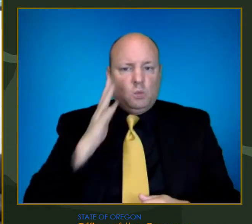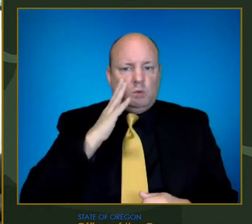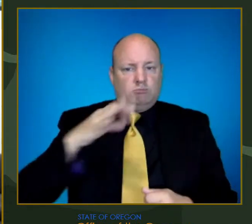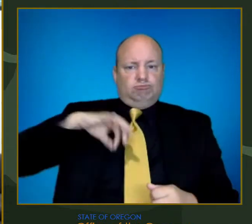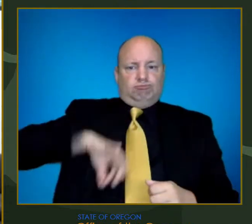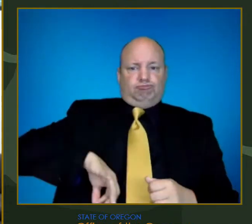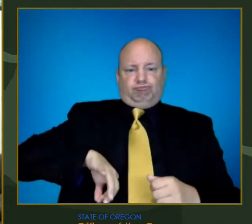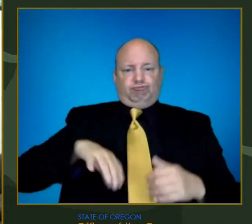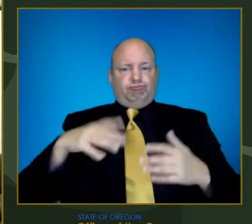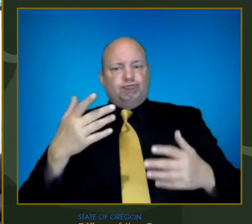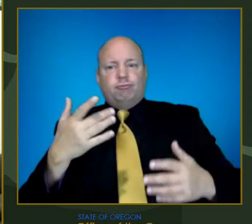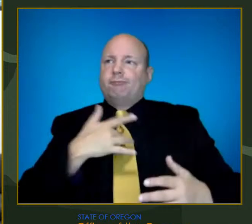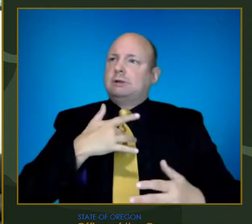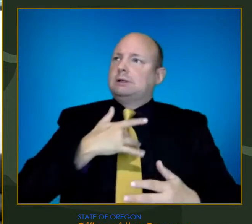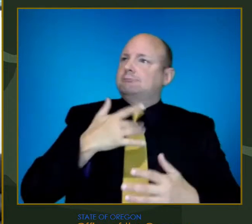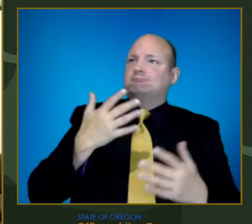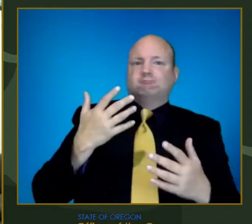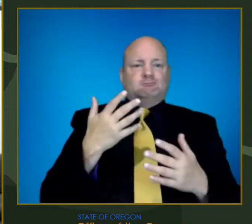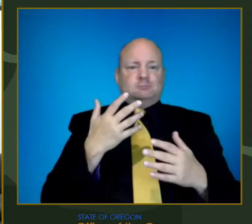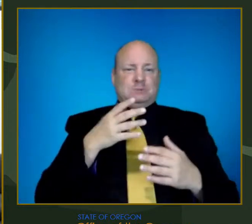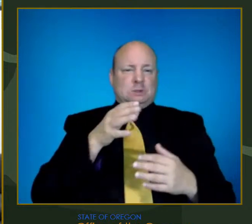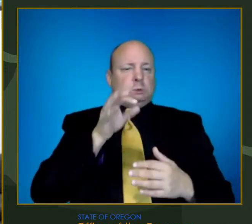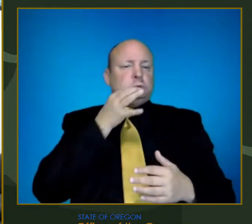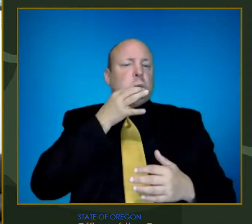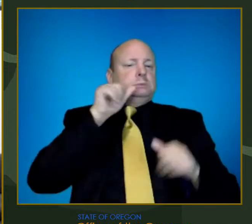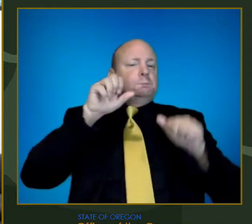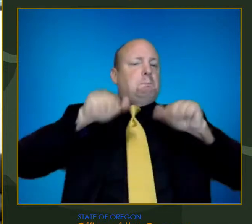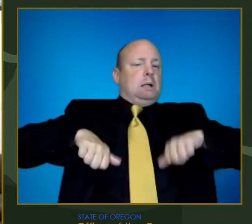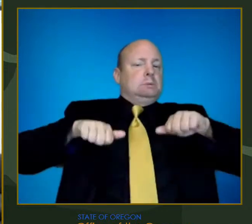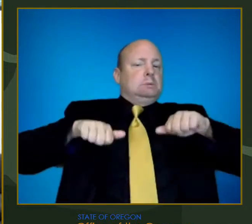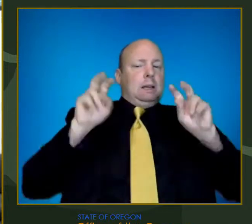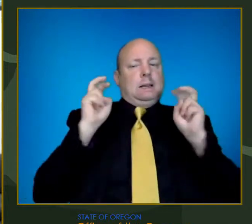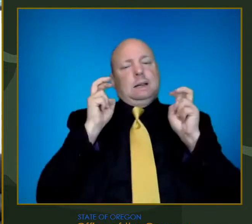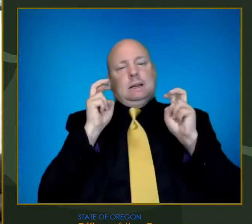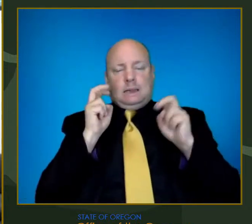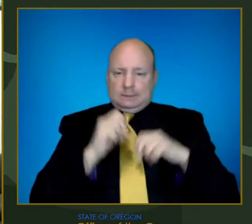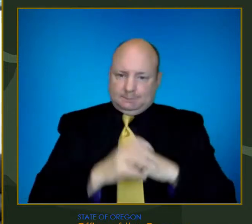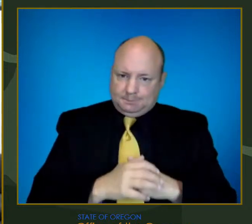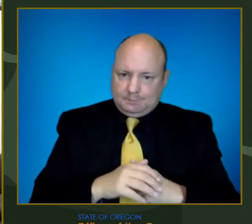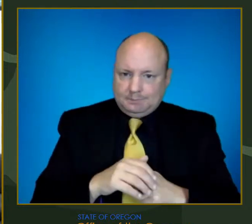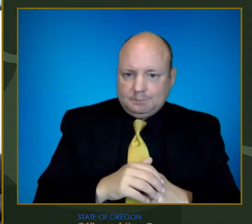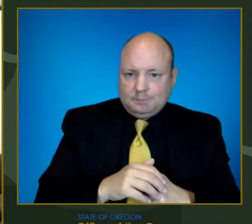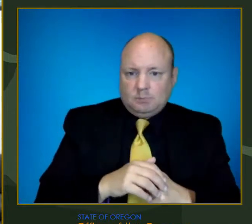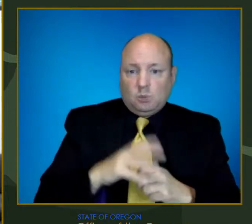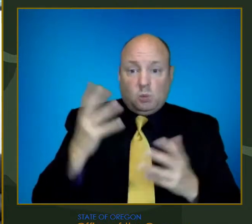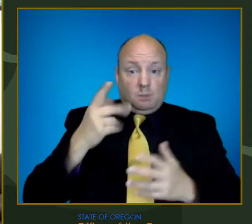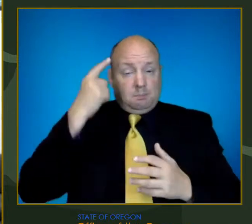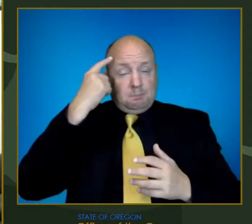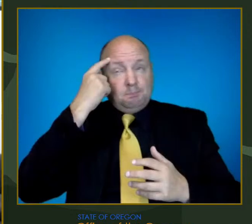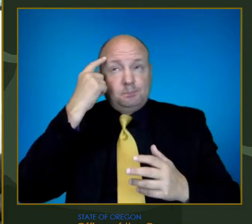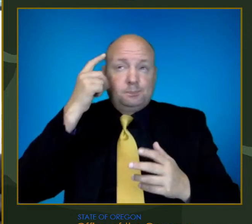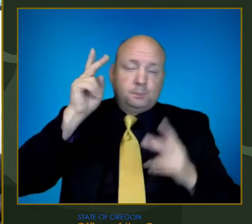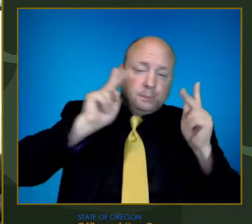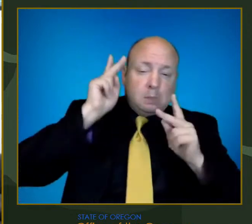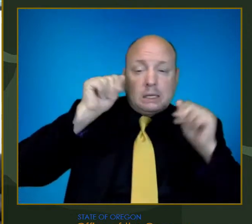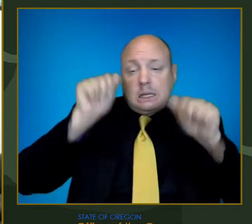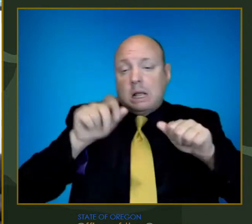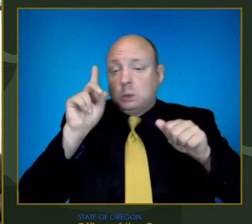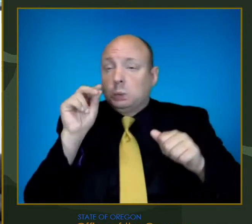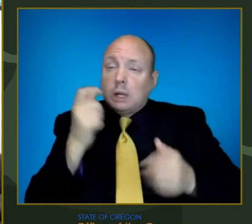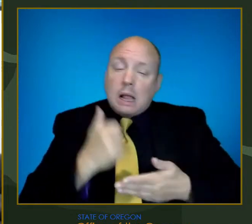quickly as you possibly can. I think the biggest thing that people can do right now that can have an immediate impact is in fact wearing